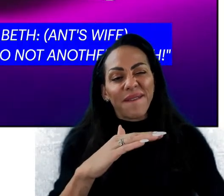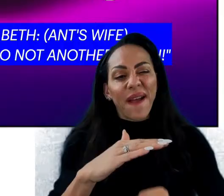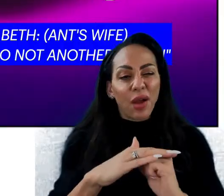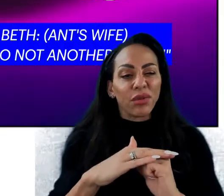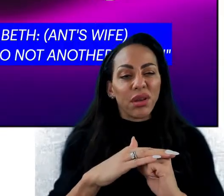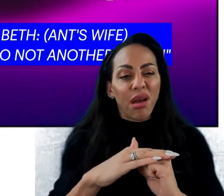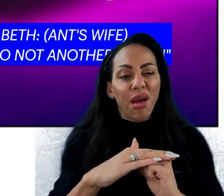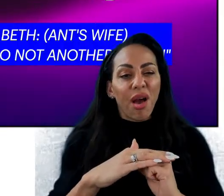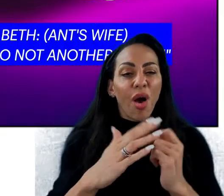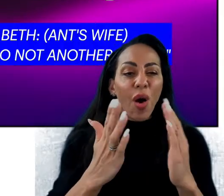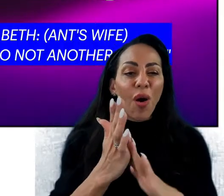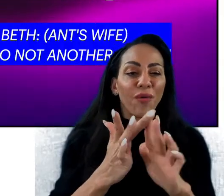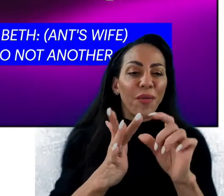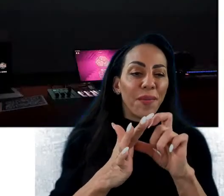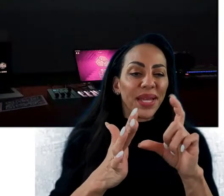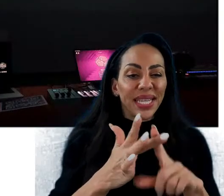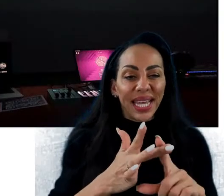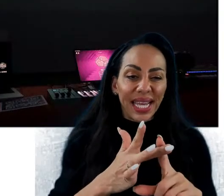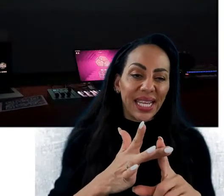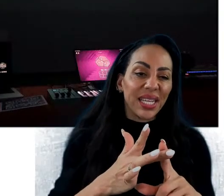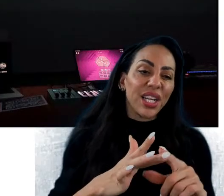story and the whole journey.